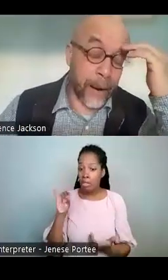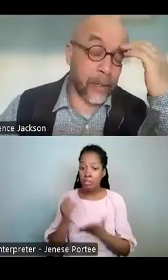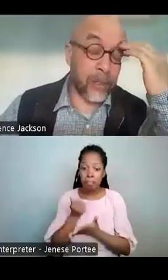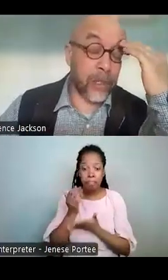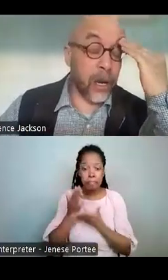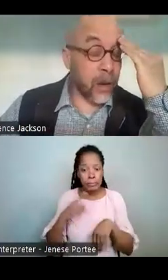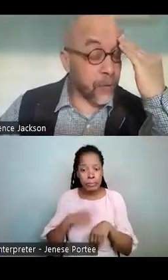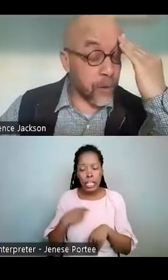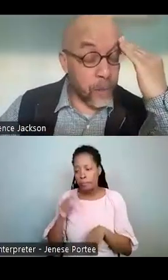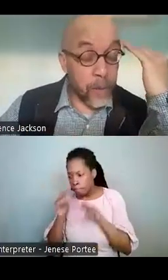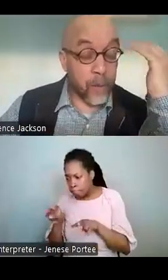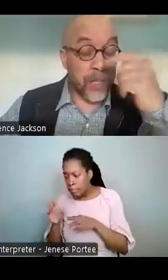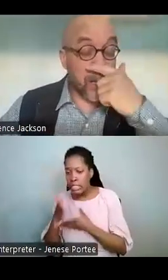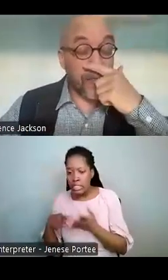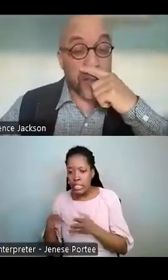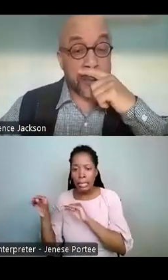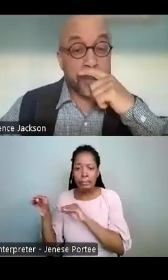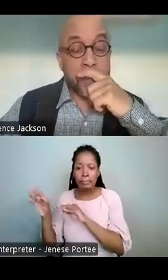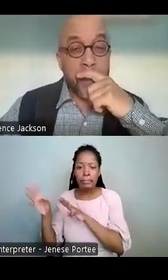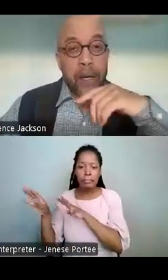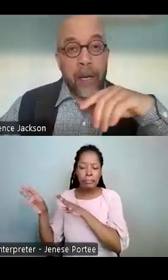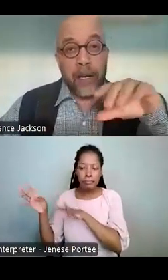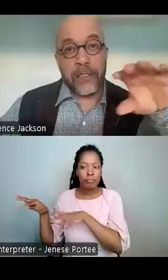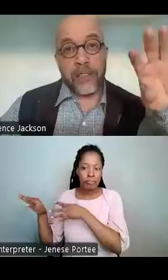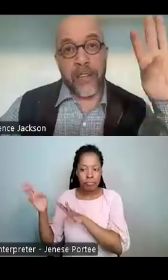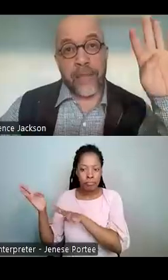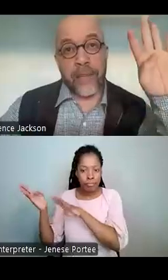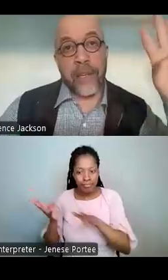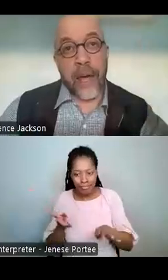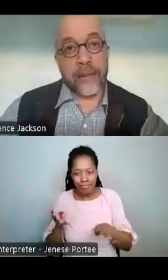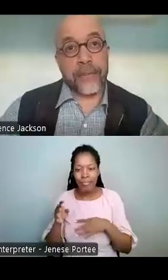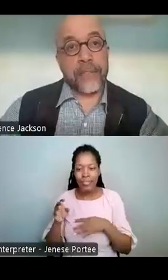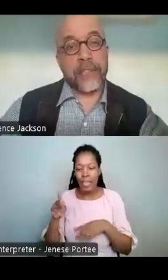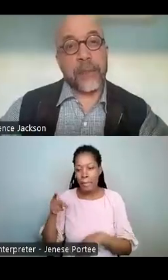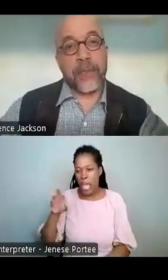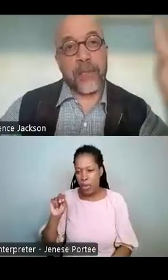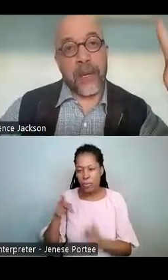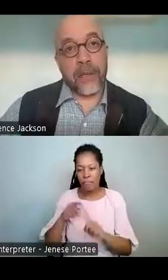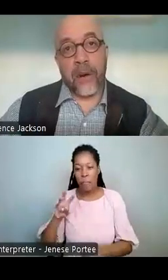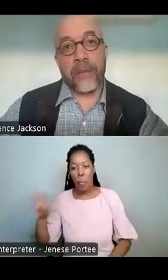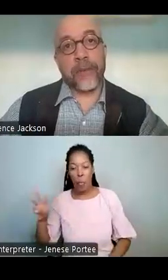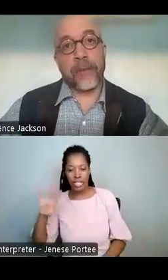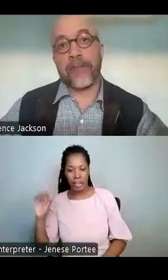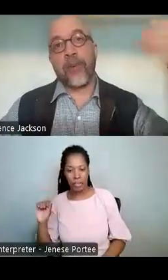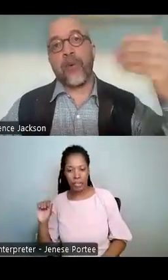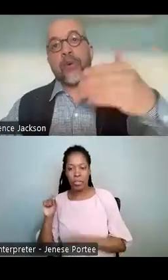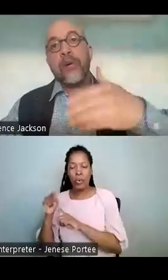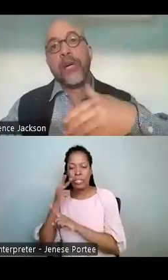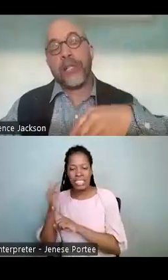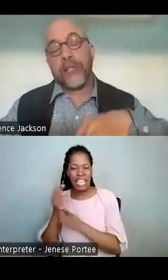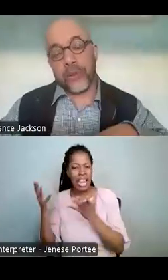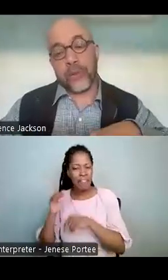import patterns from West Africa. You have like a lot of English ships going from